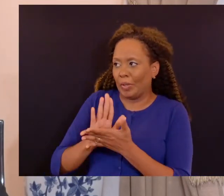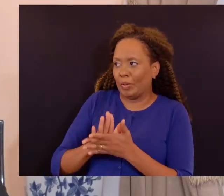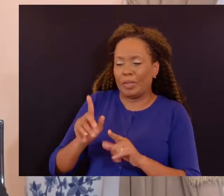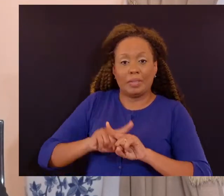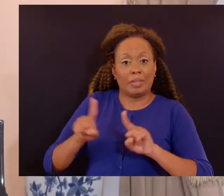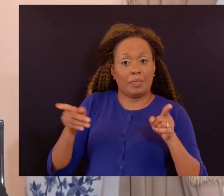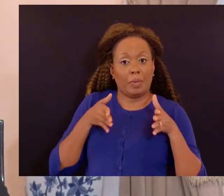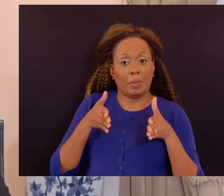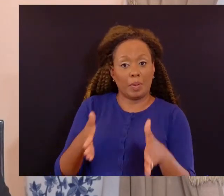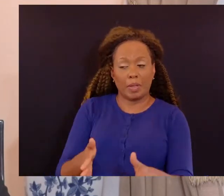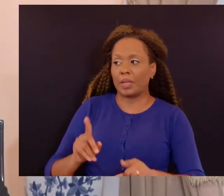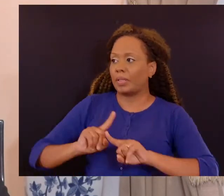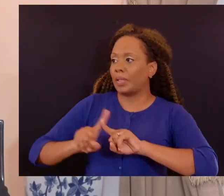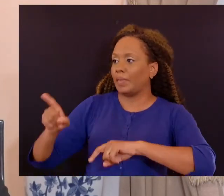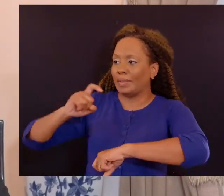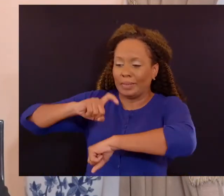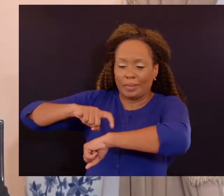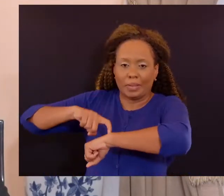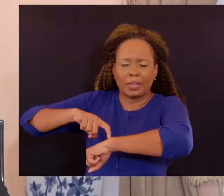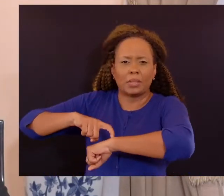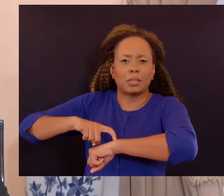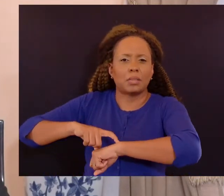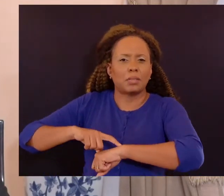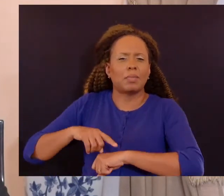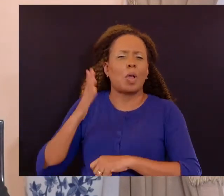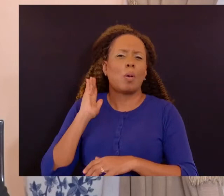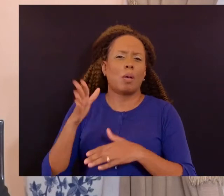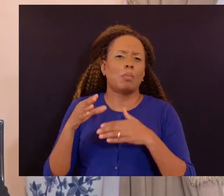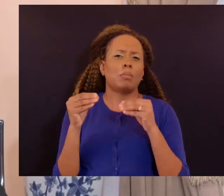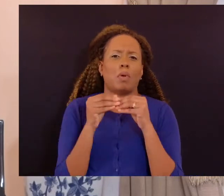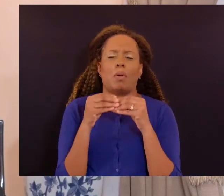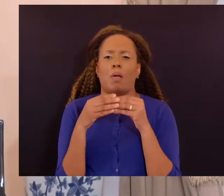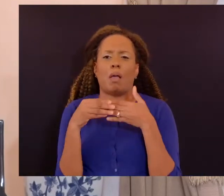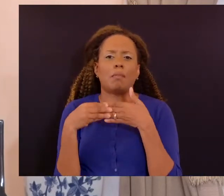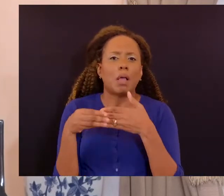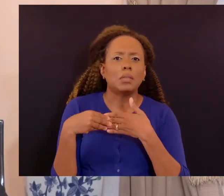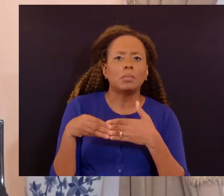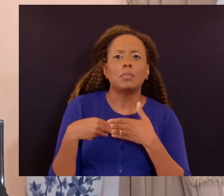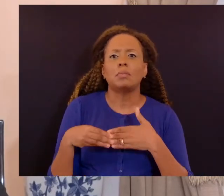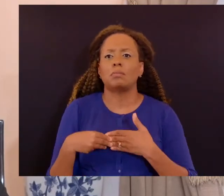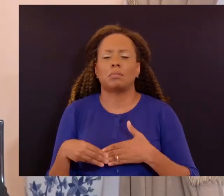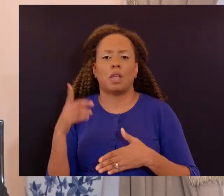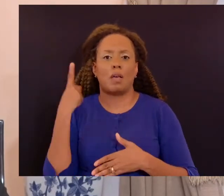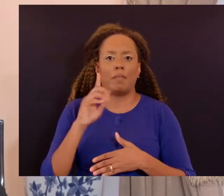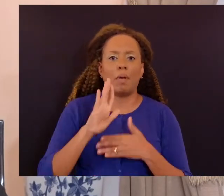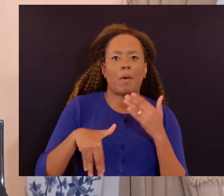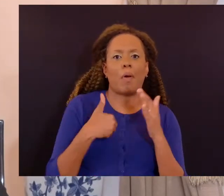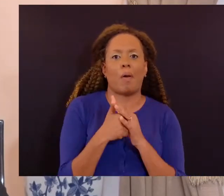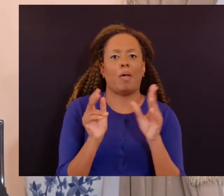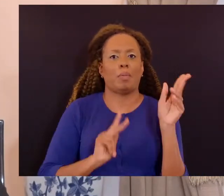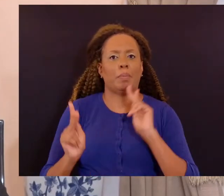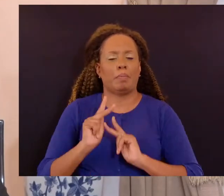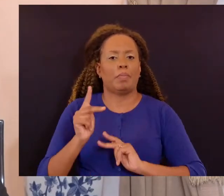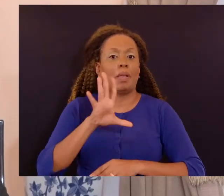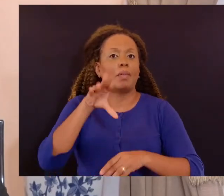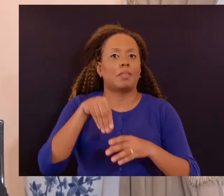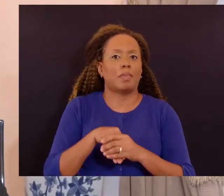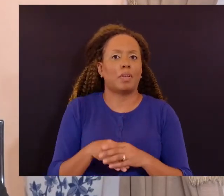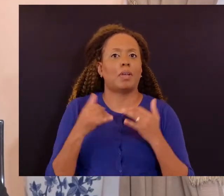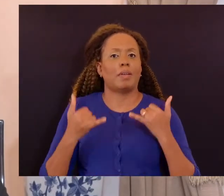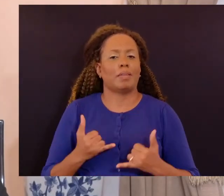times. So there has to be some level of flexibility on the part of all stakeholders, given the current environment that we